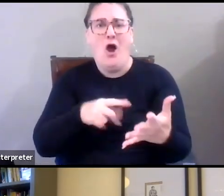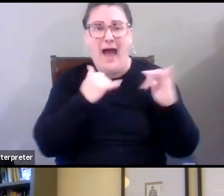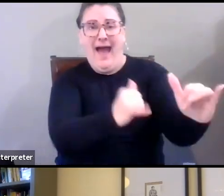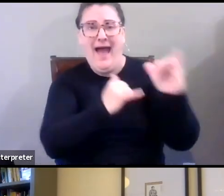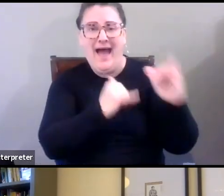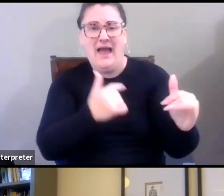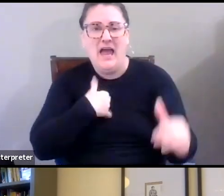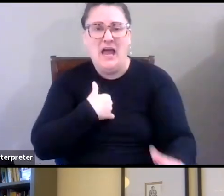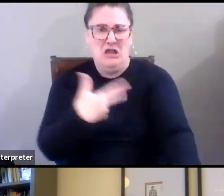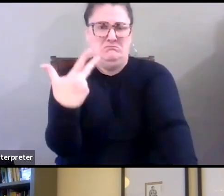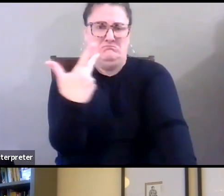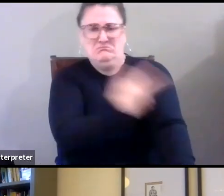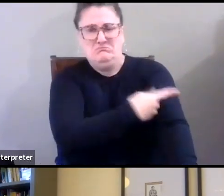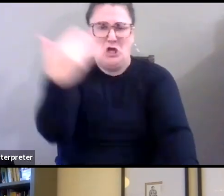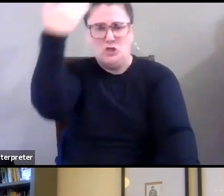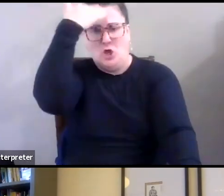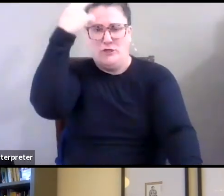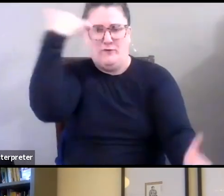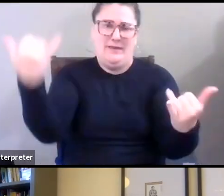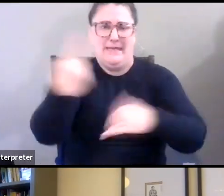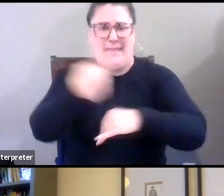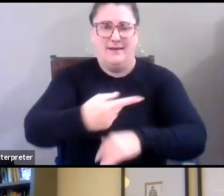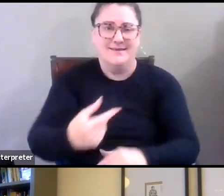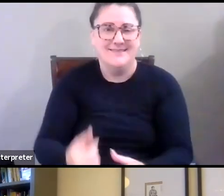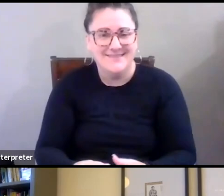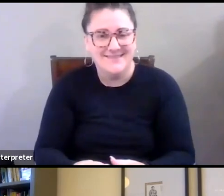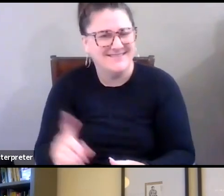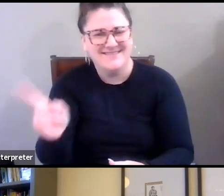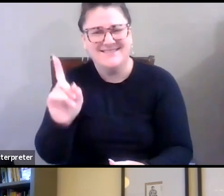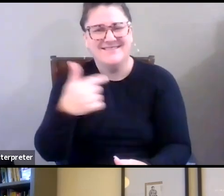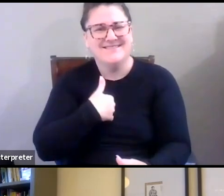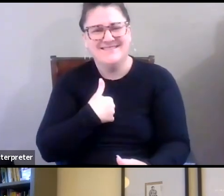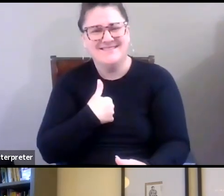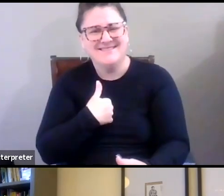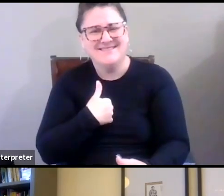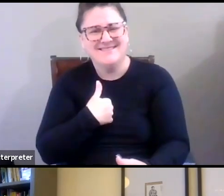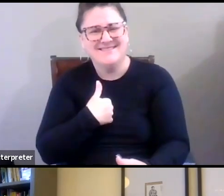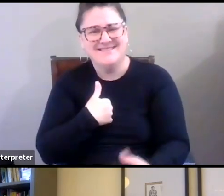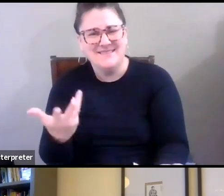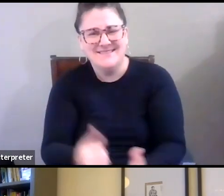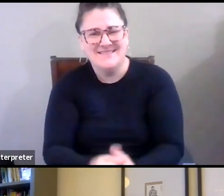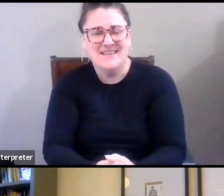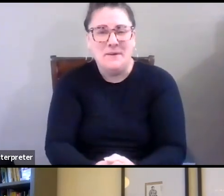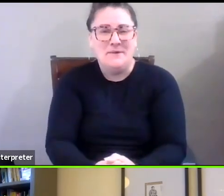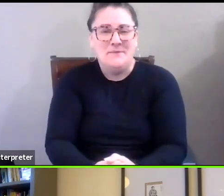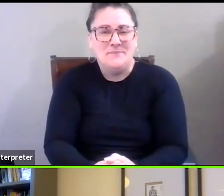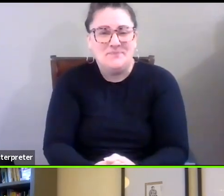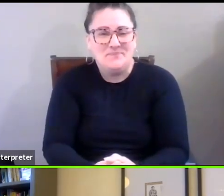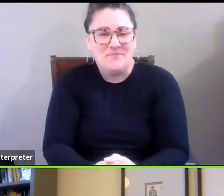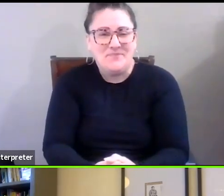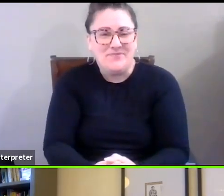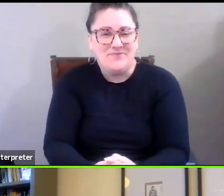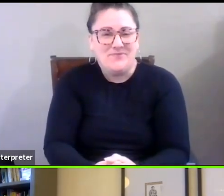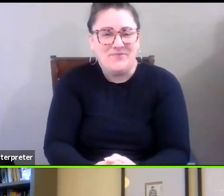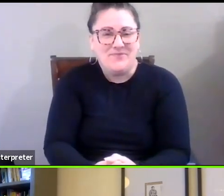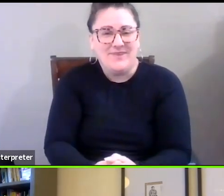injection of knowledge for the day. Like that's not what we're doing here. And also